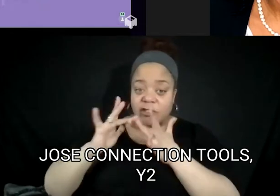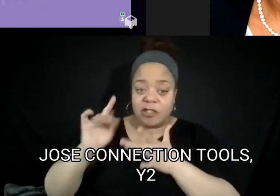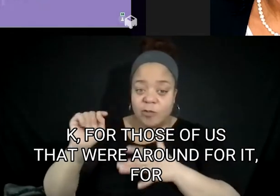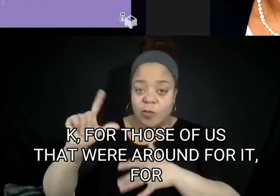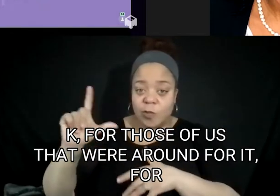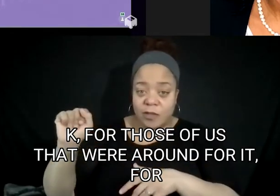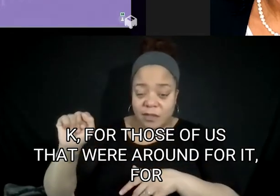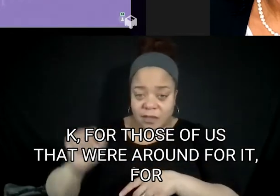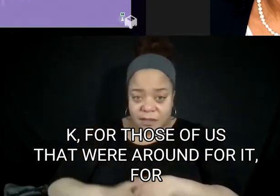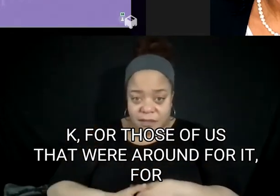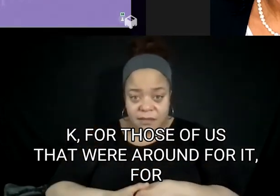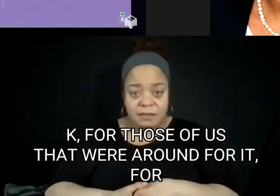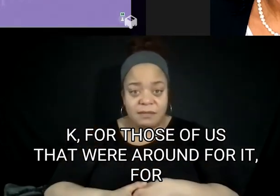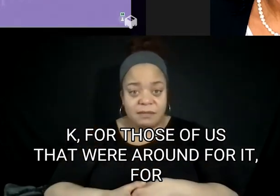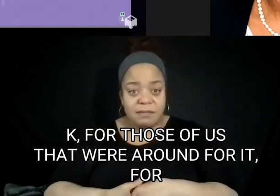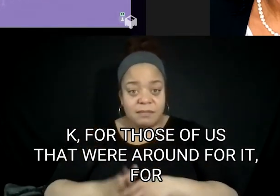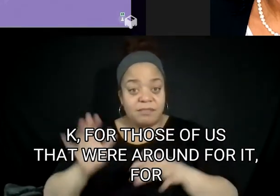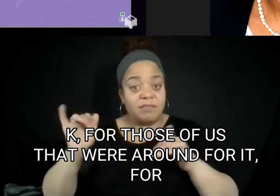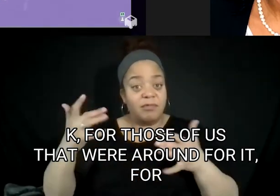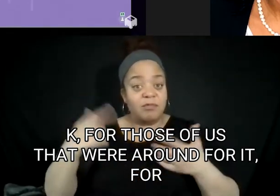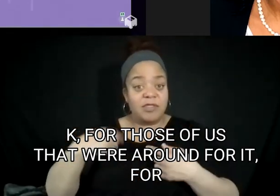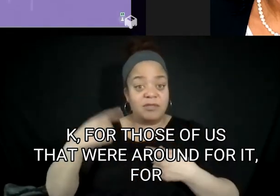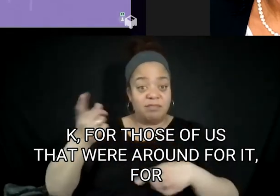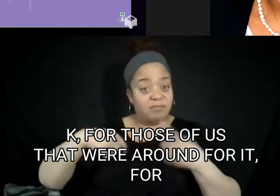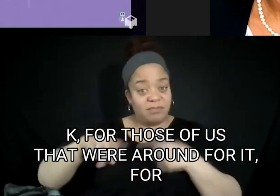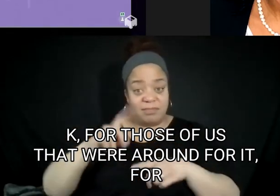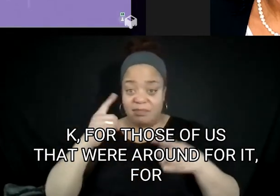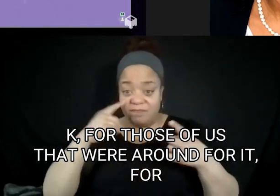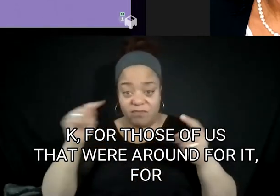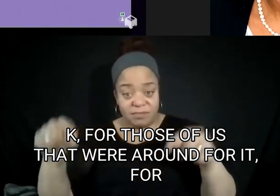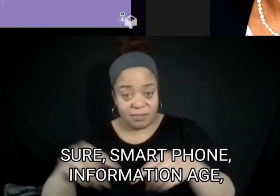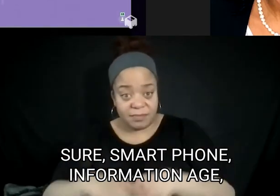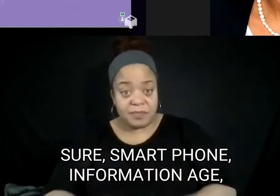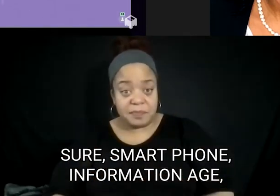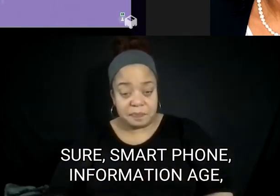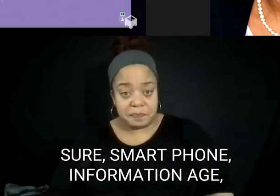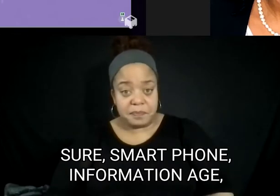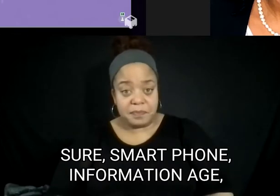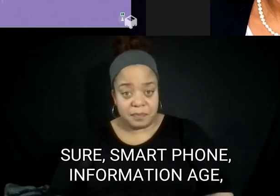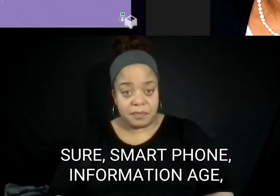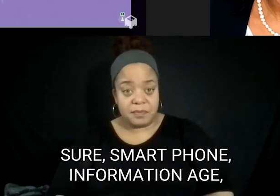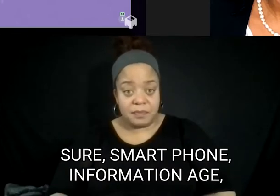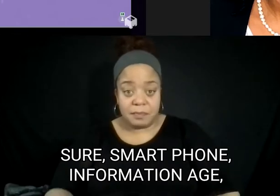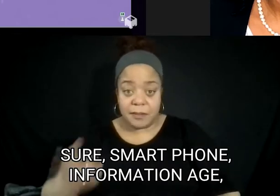Information aid. Learning, white men,